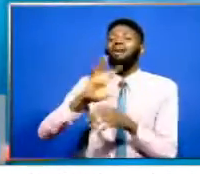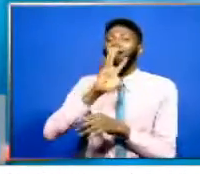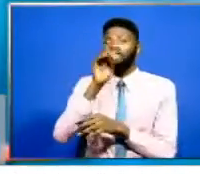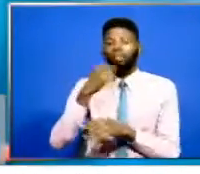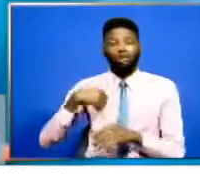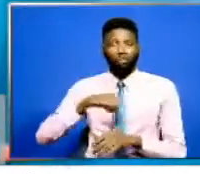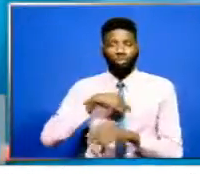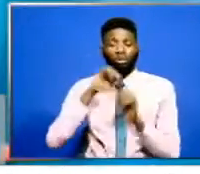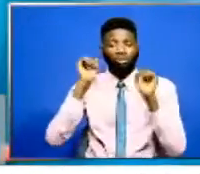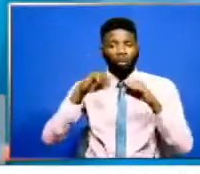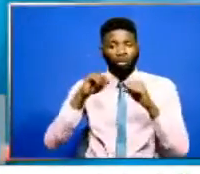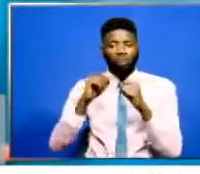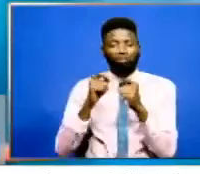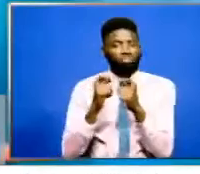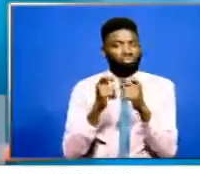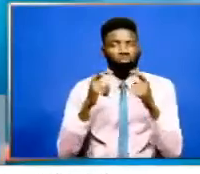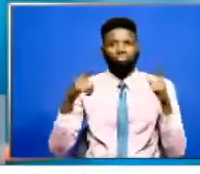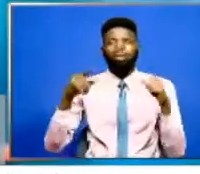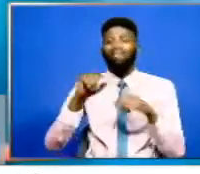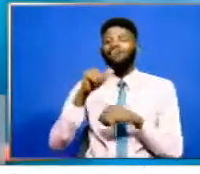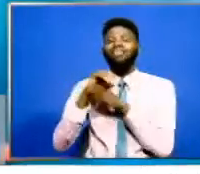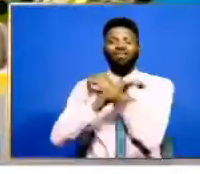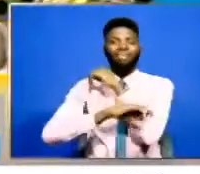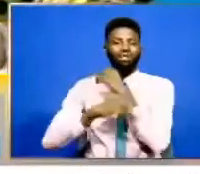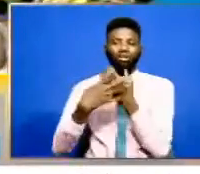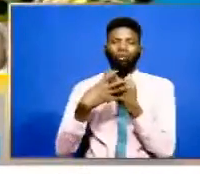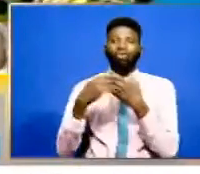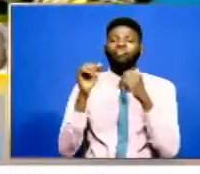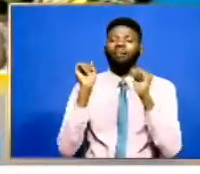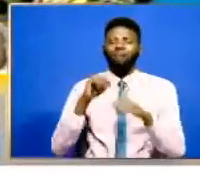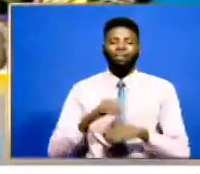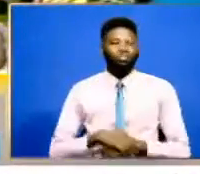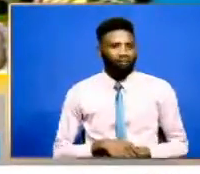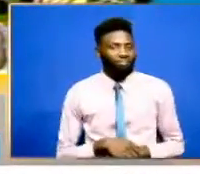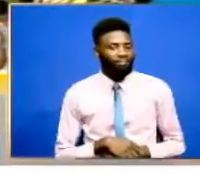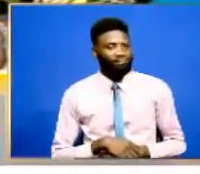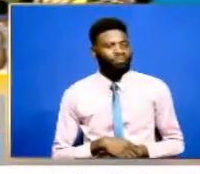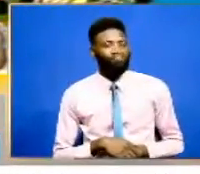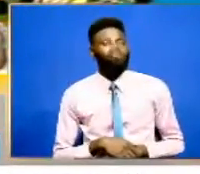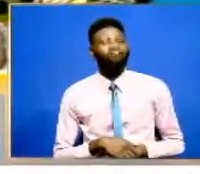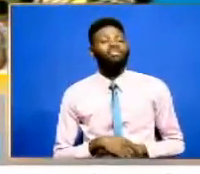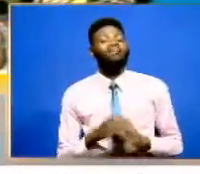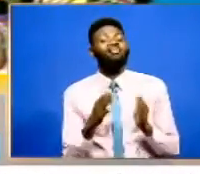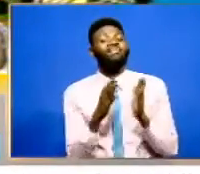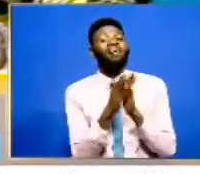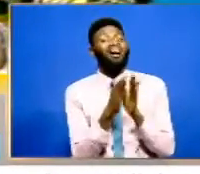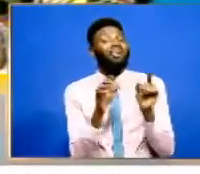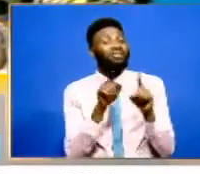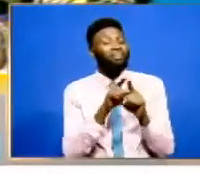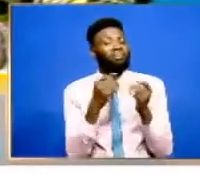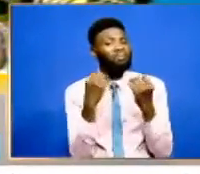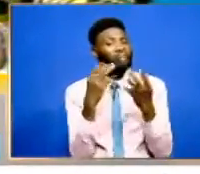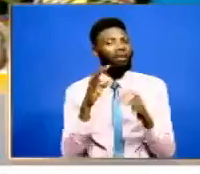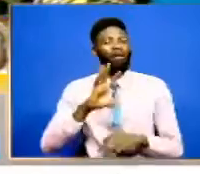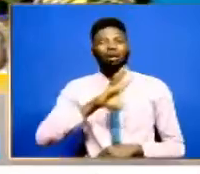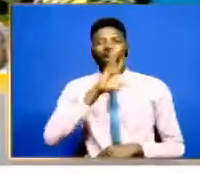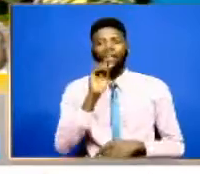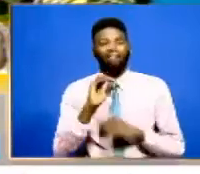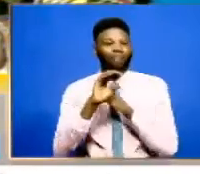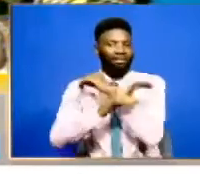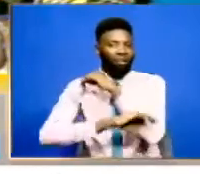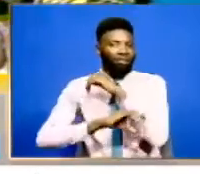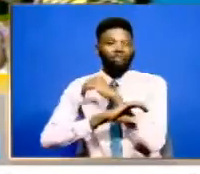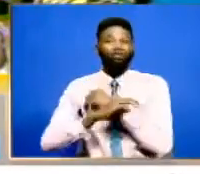emulated. And I know this is off the cuff, but a lot of African countries want to start